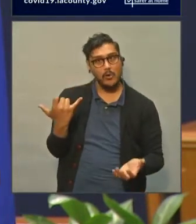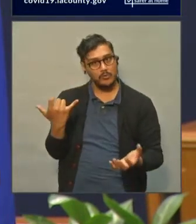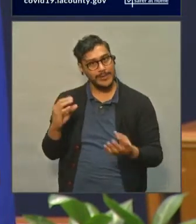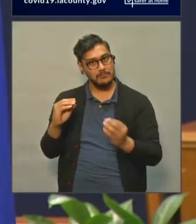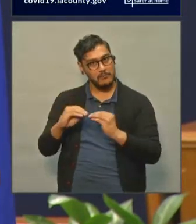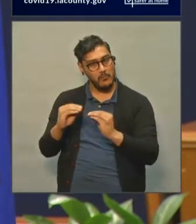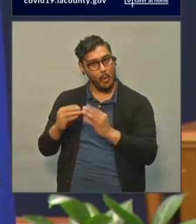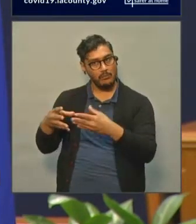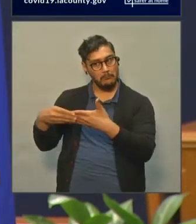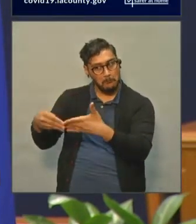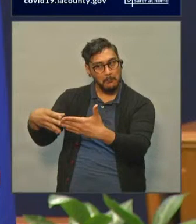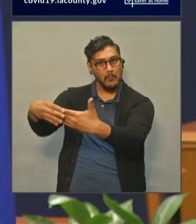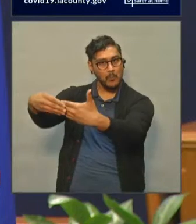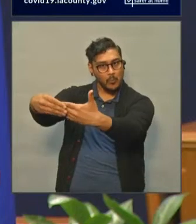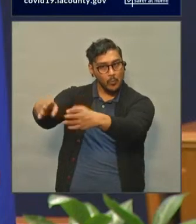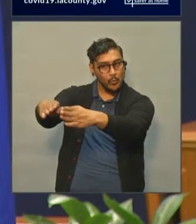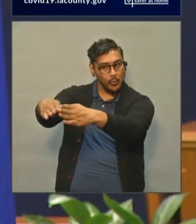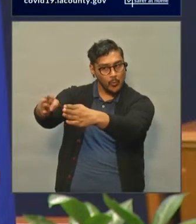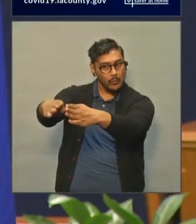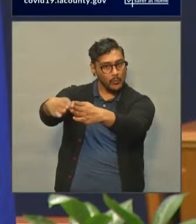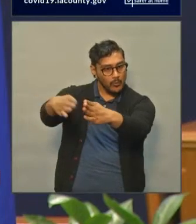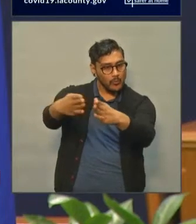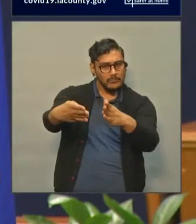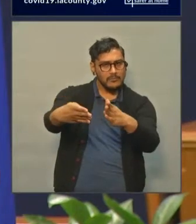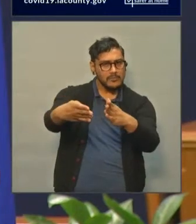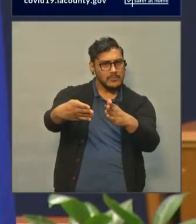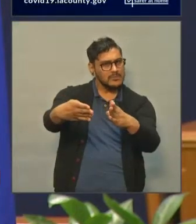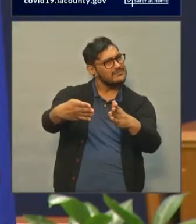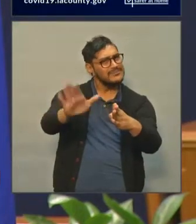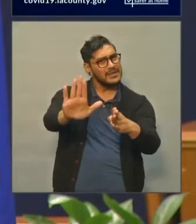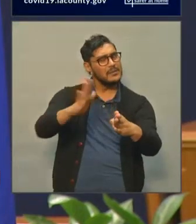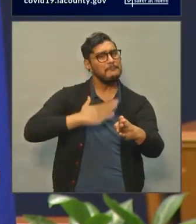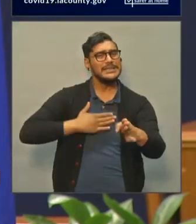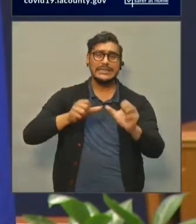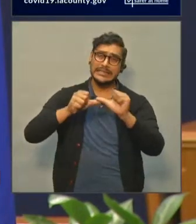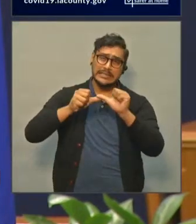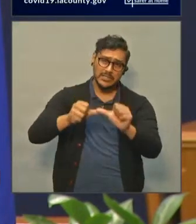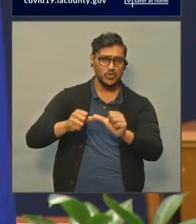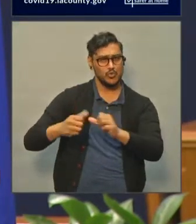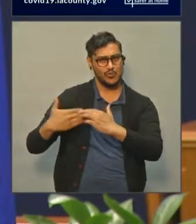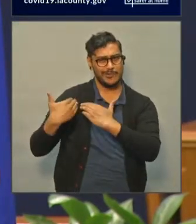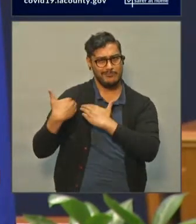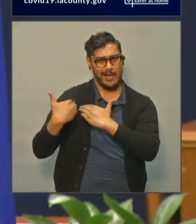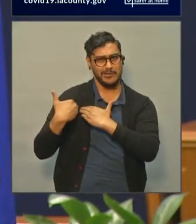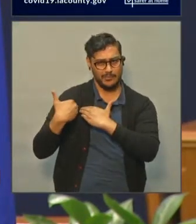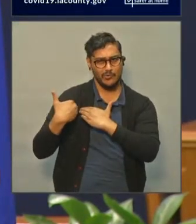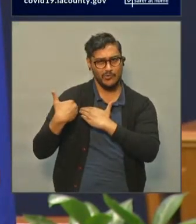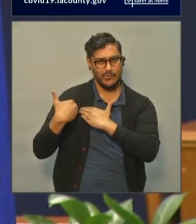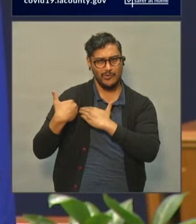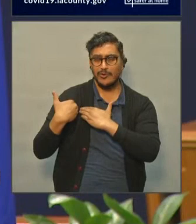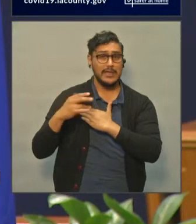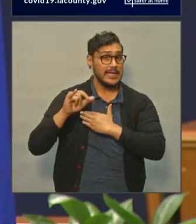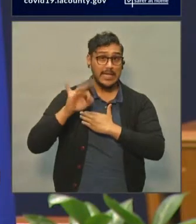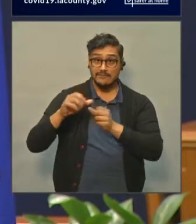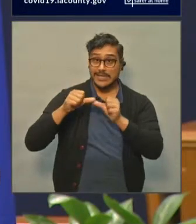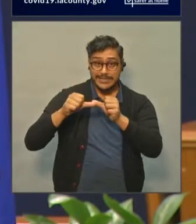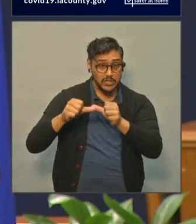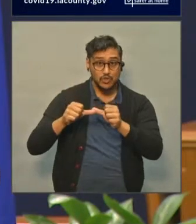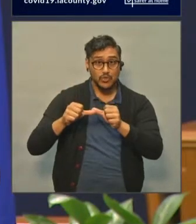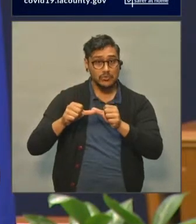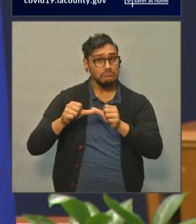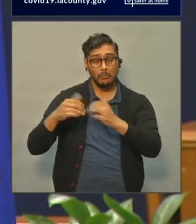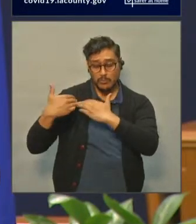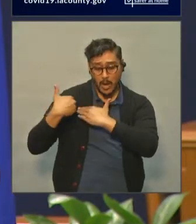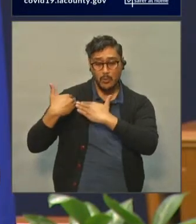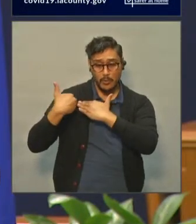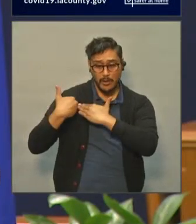areas. Please be responsible, because this is the only way we are going to move toward the next phase of opening. I know people are talking